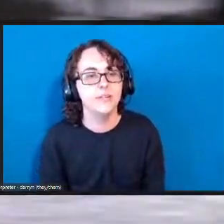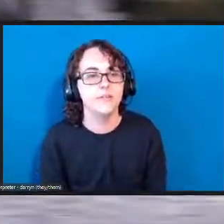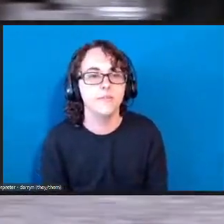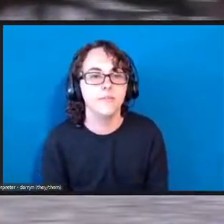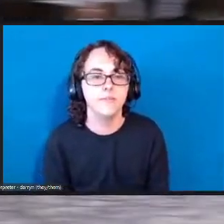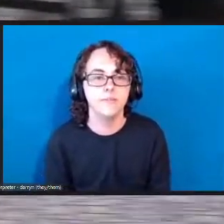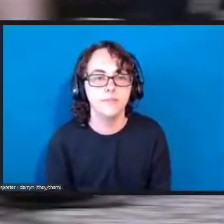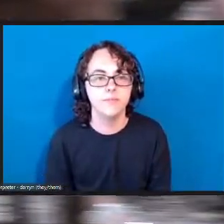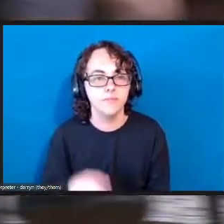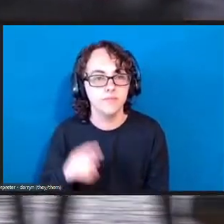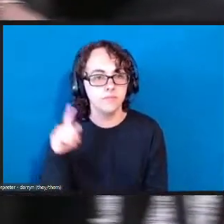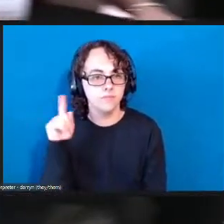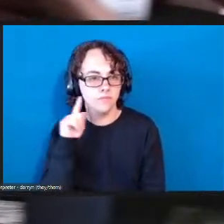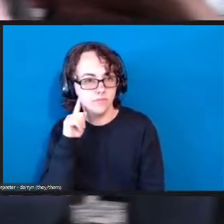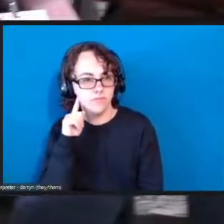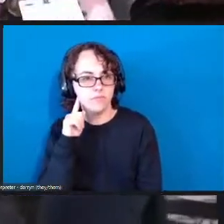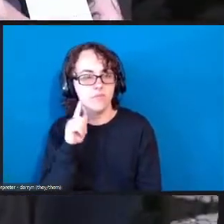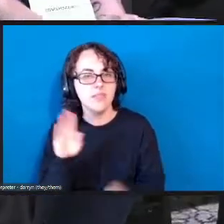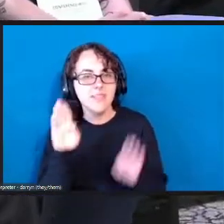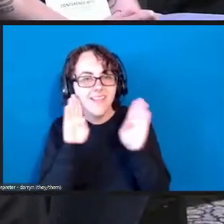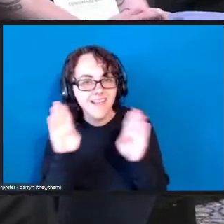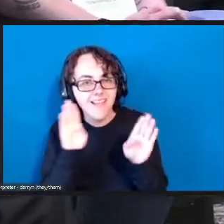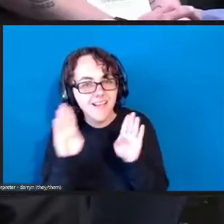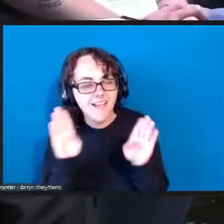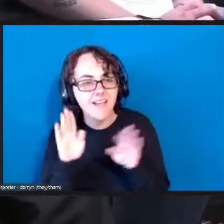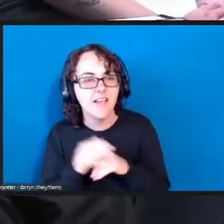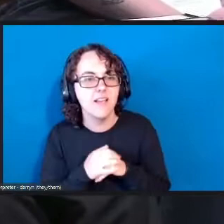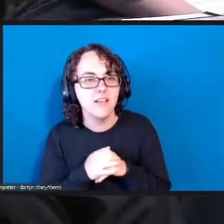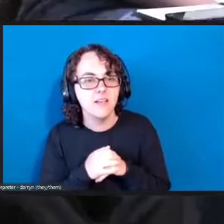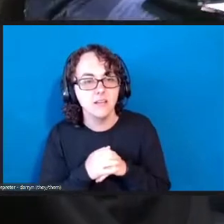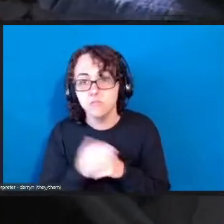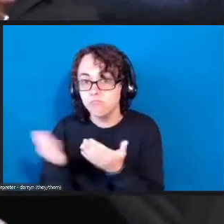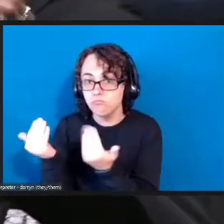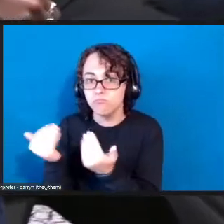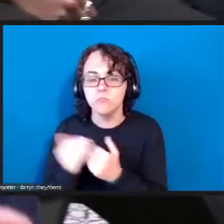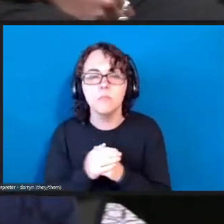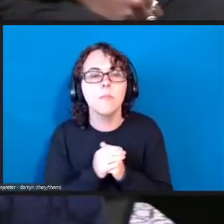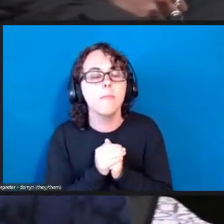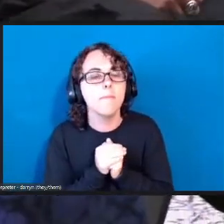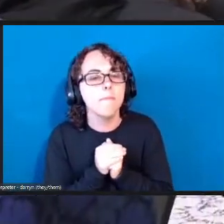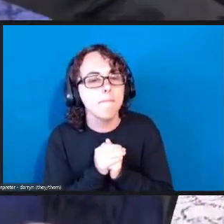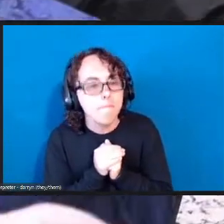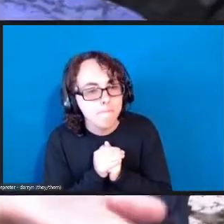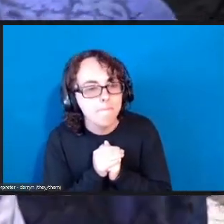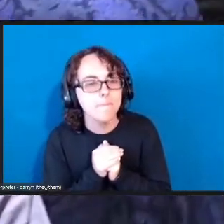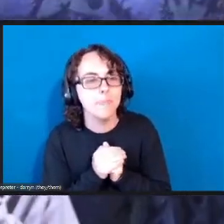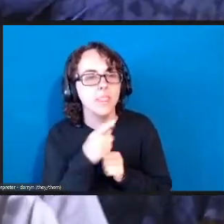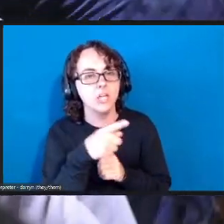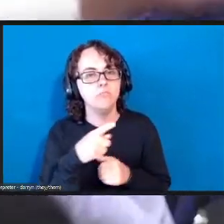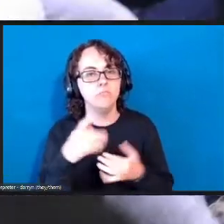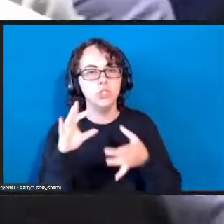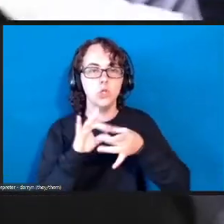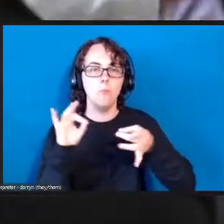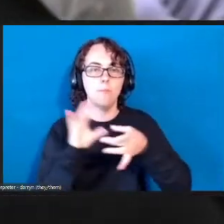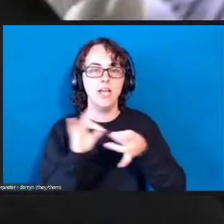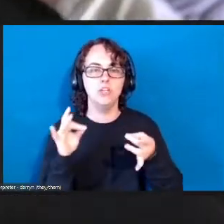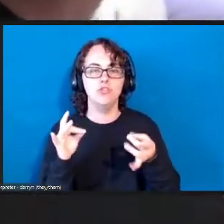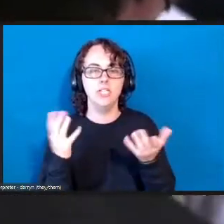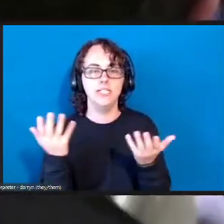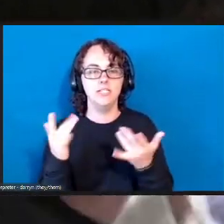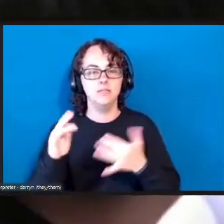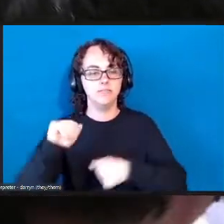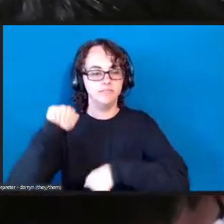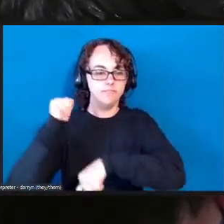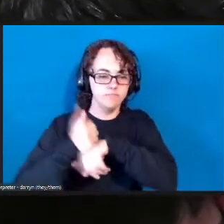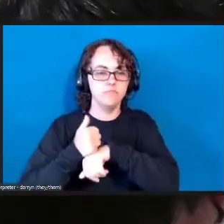gonna, if it's all right, take this on for a second. I'm having some chest stuff. You mentioned instituted, and I just thought of institutions,